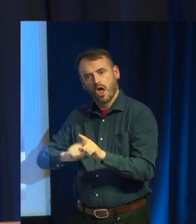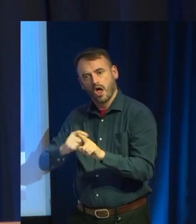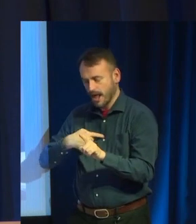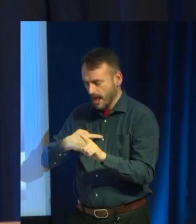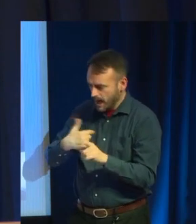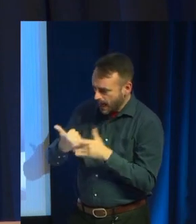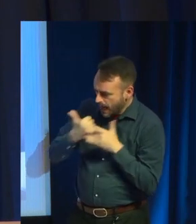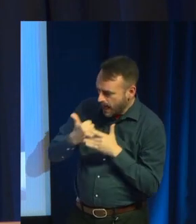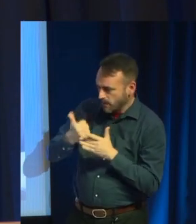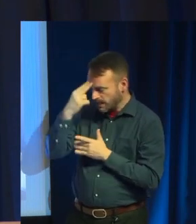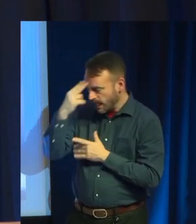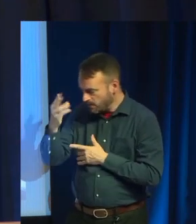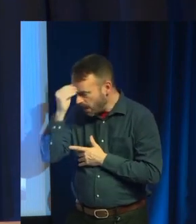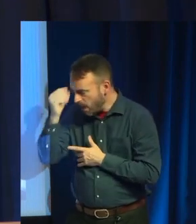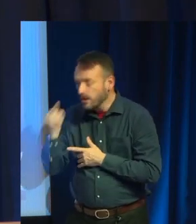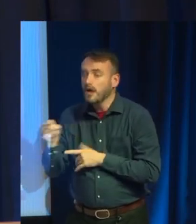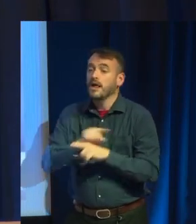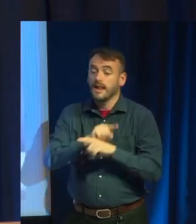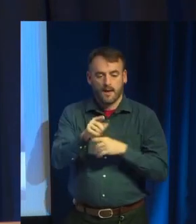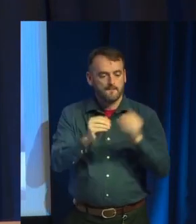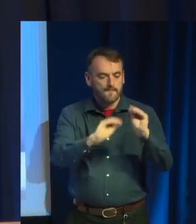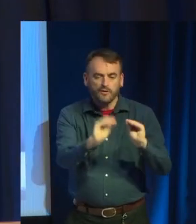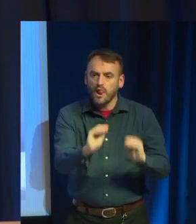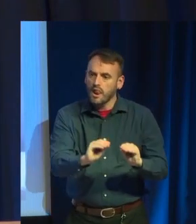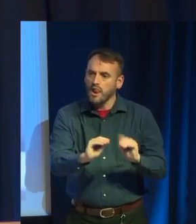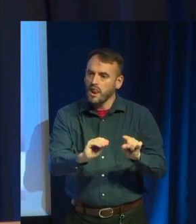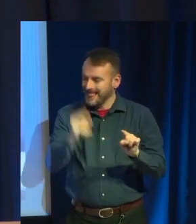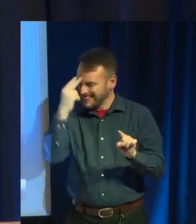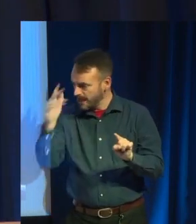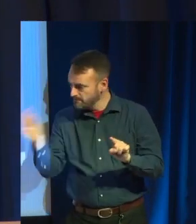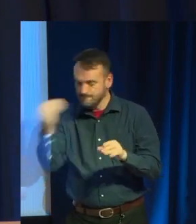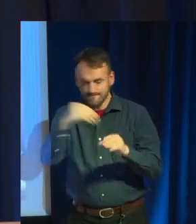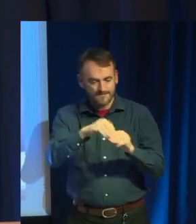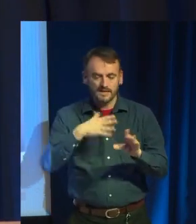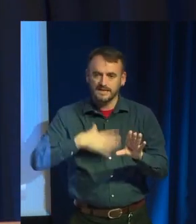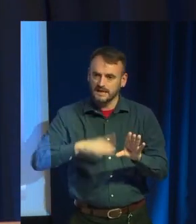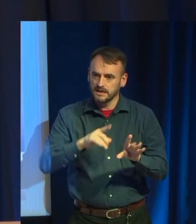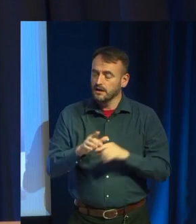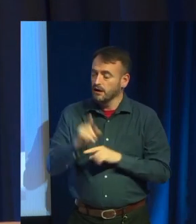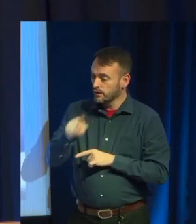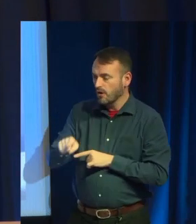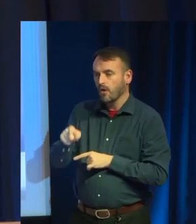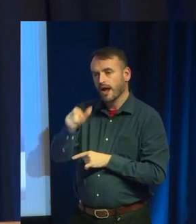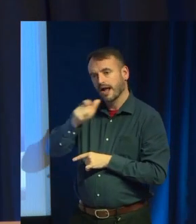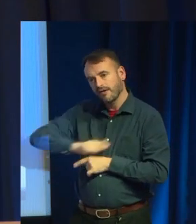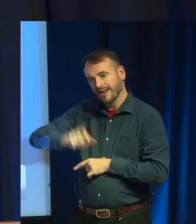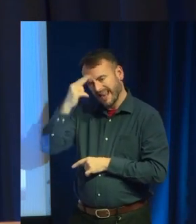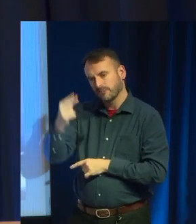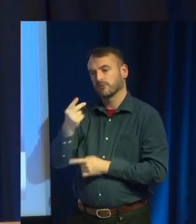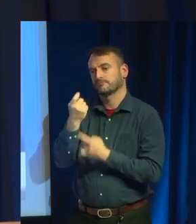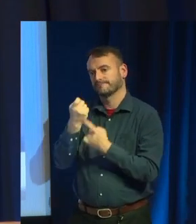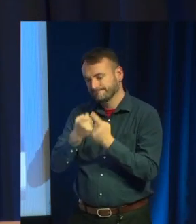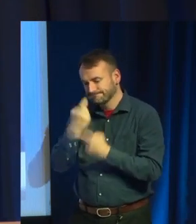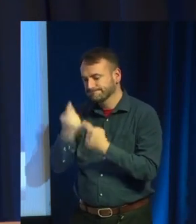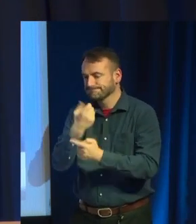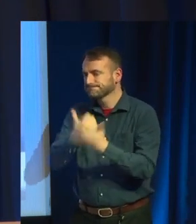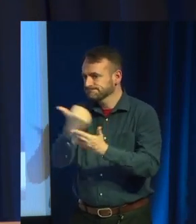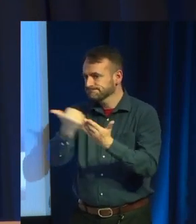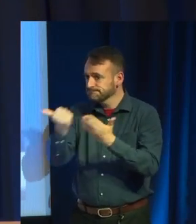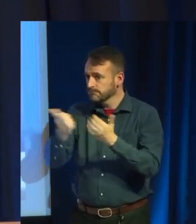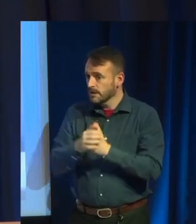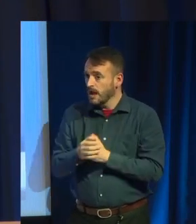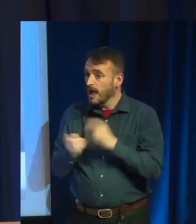puzzles. So use their names often. Have people call others by their